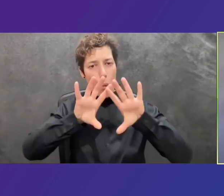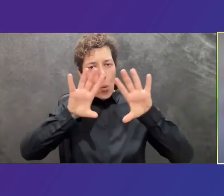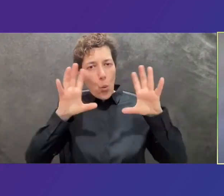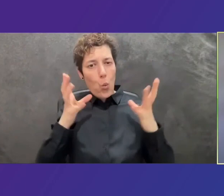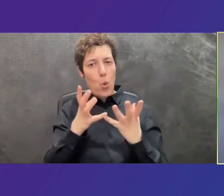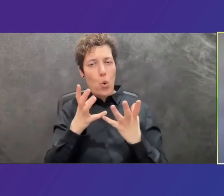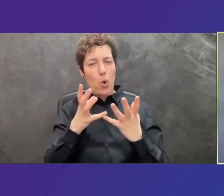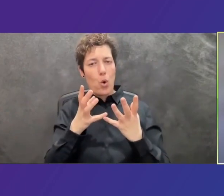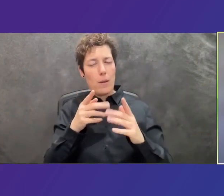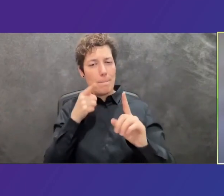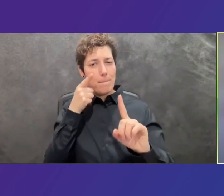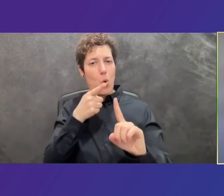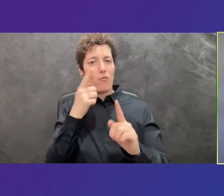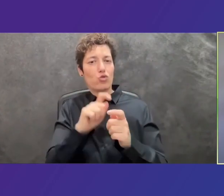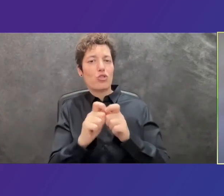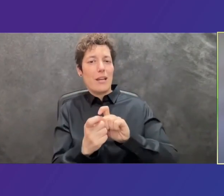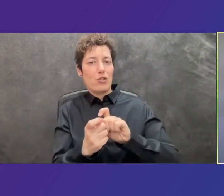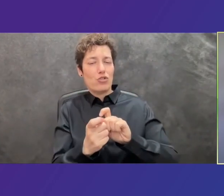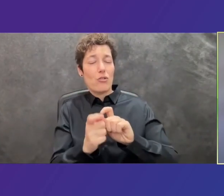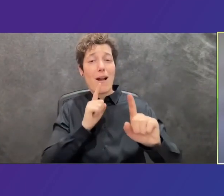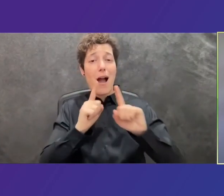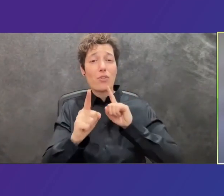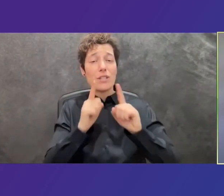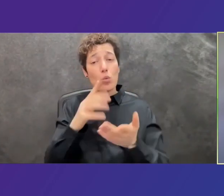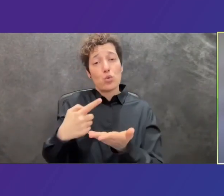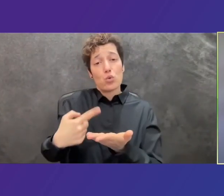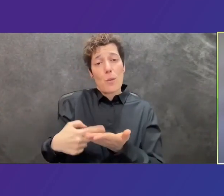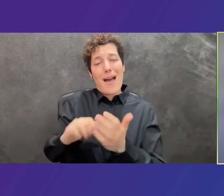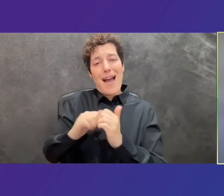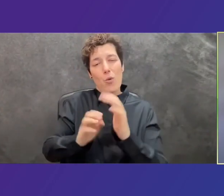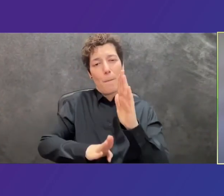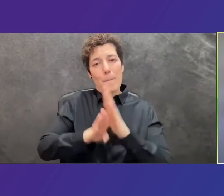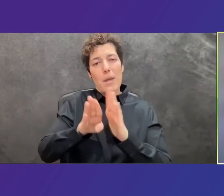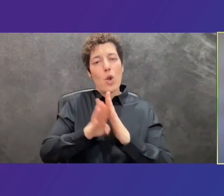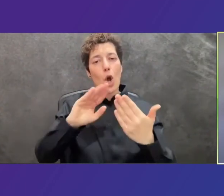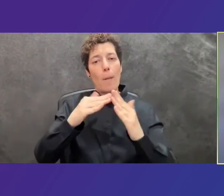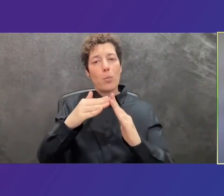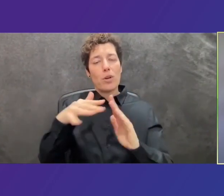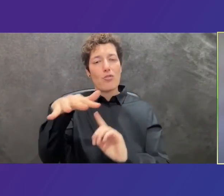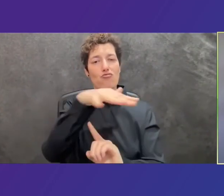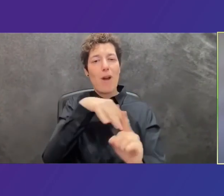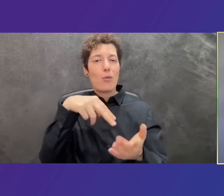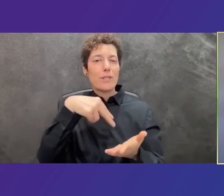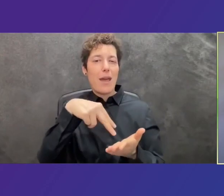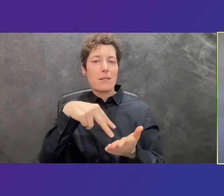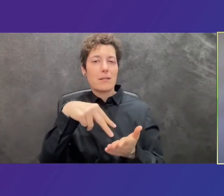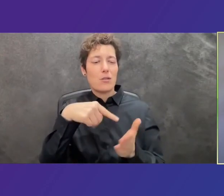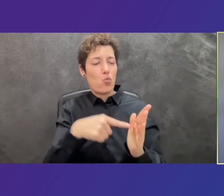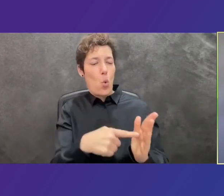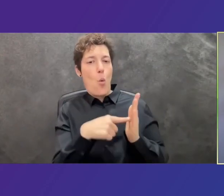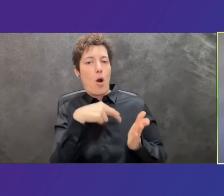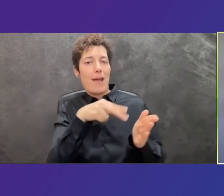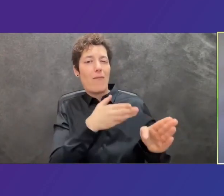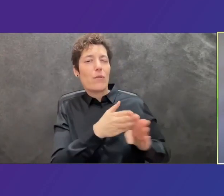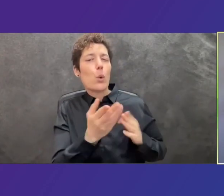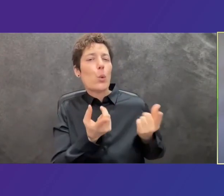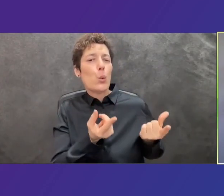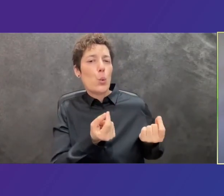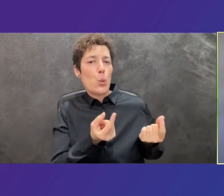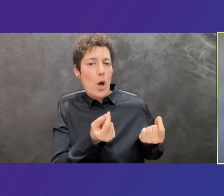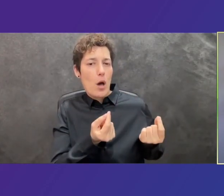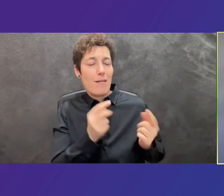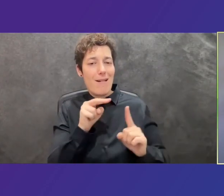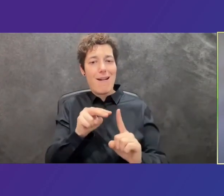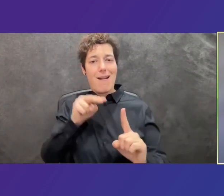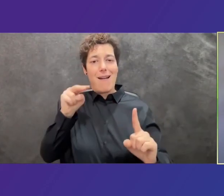conversation forecasts what building community around dance will demand of the dance field and the wider society as